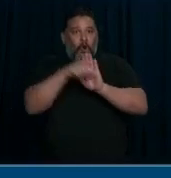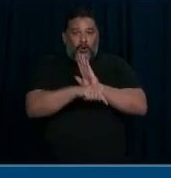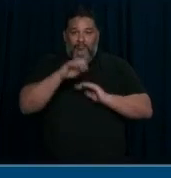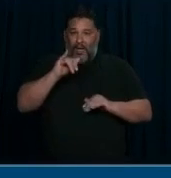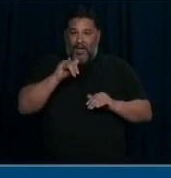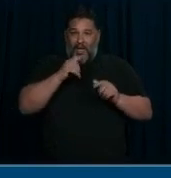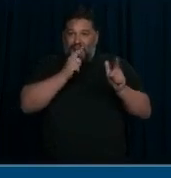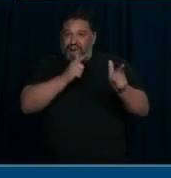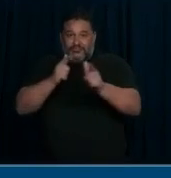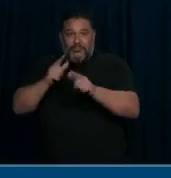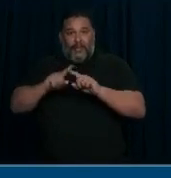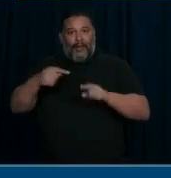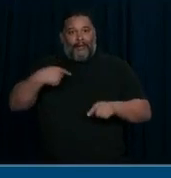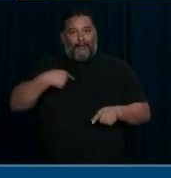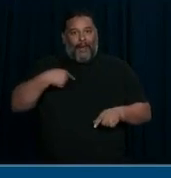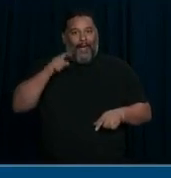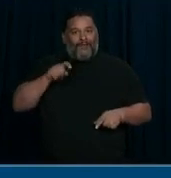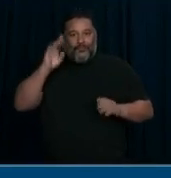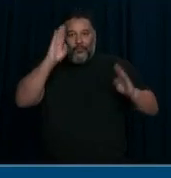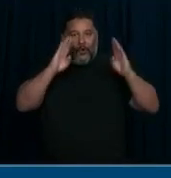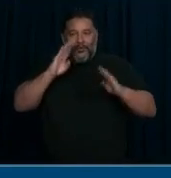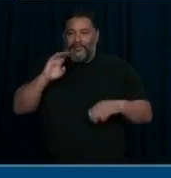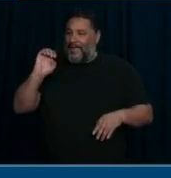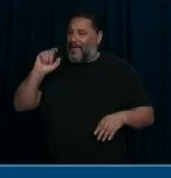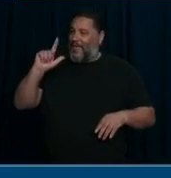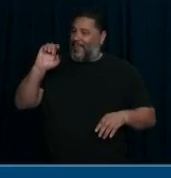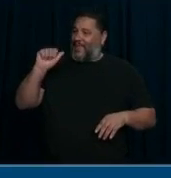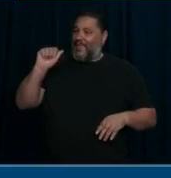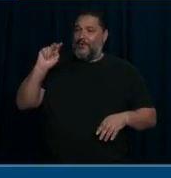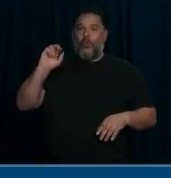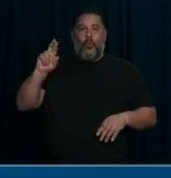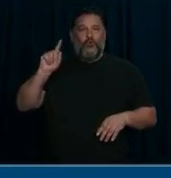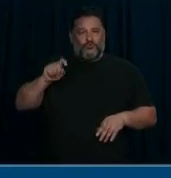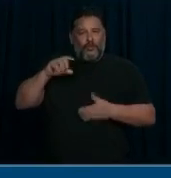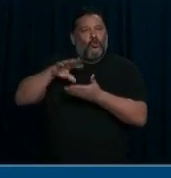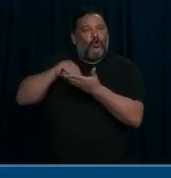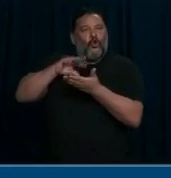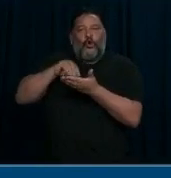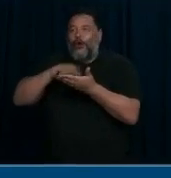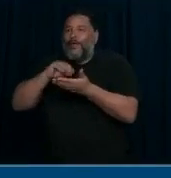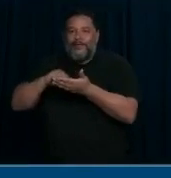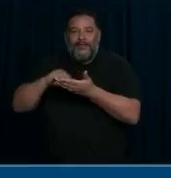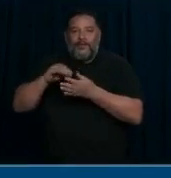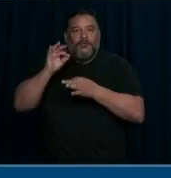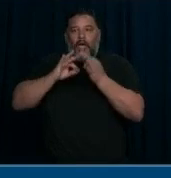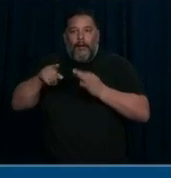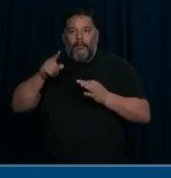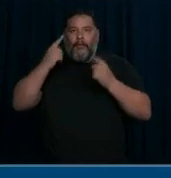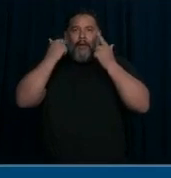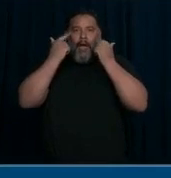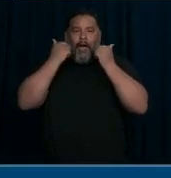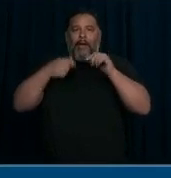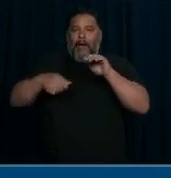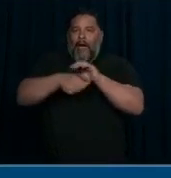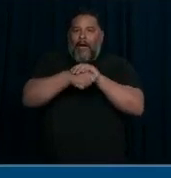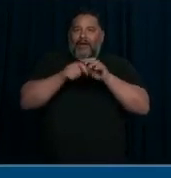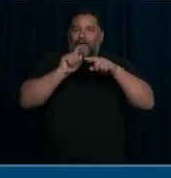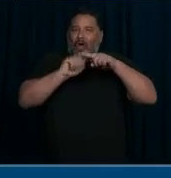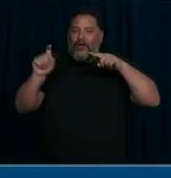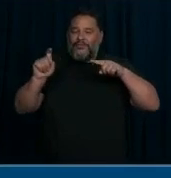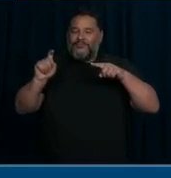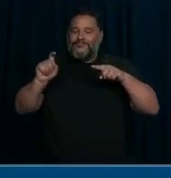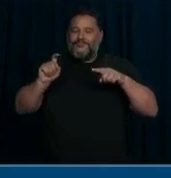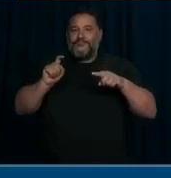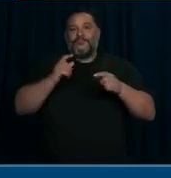violence. But I do. Eleanor should be learning, but instead, she's crying, hiding in a closet.